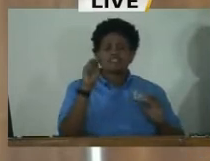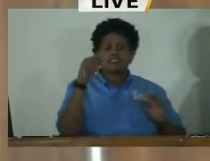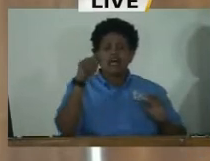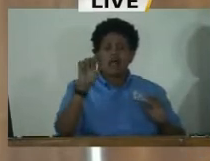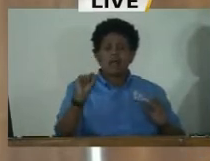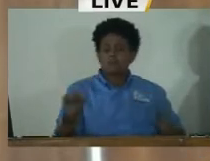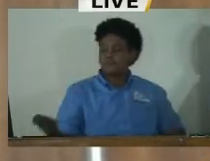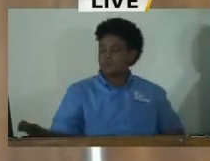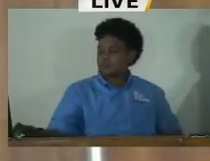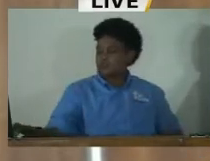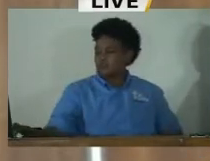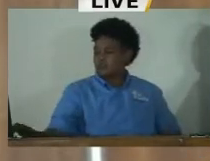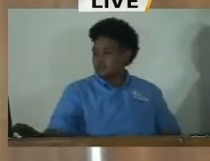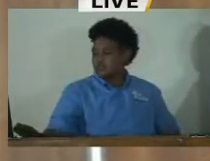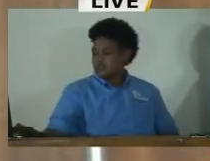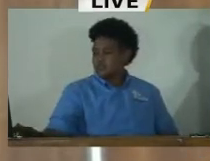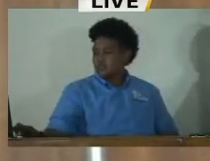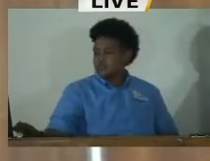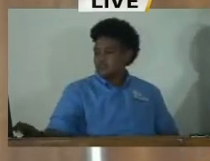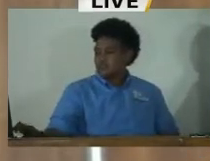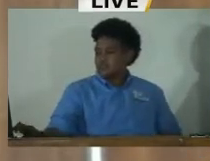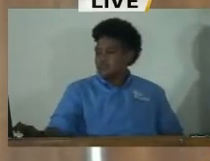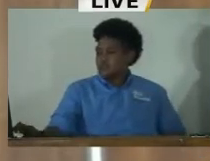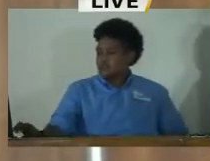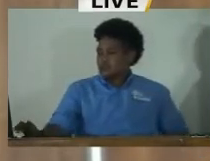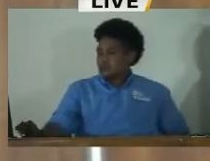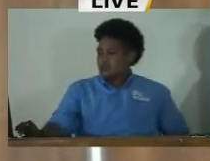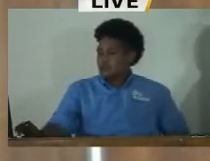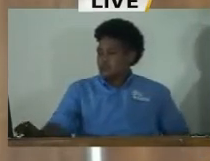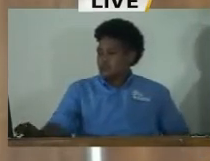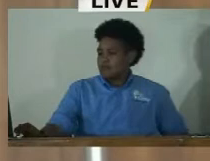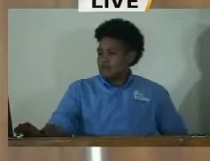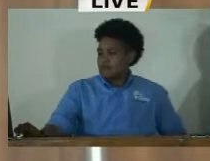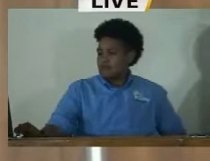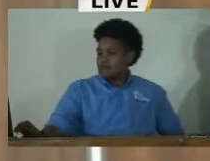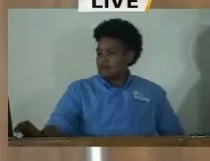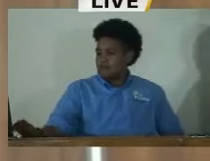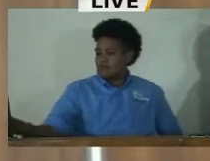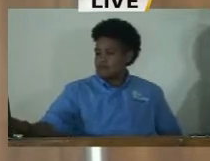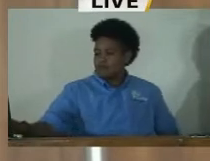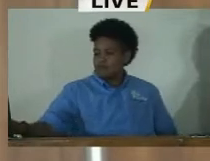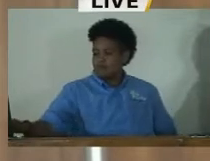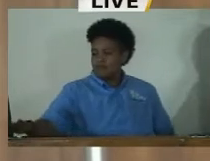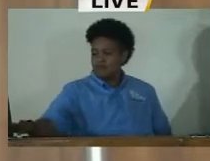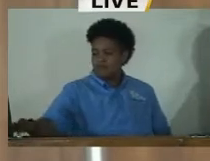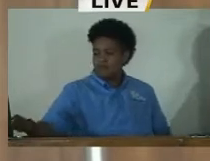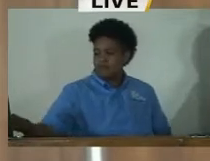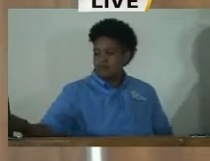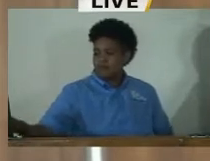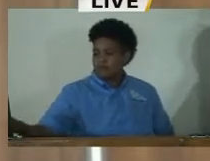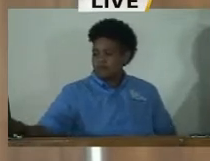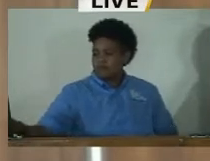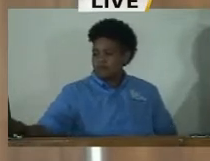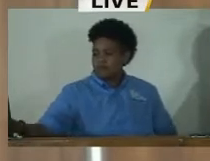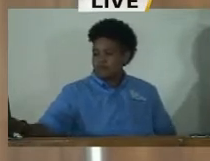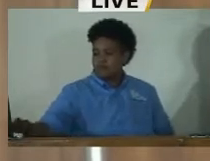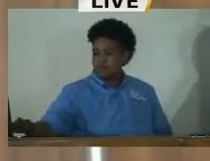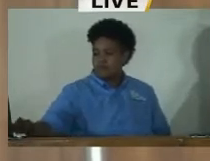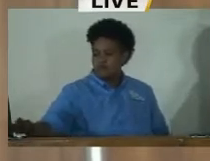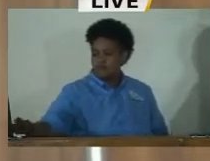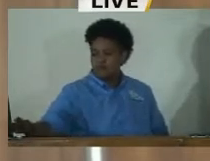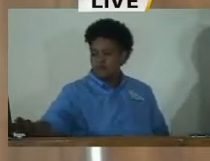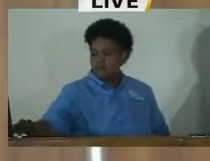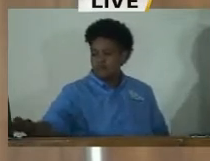Madam Speaker, for export. We have not focused enough on building our proactive approaches in the international trade arena, as